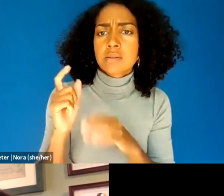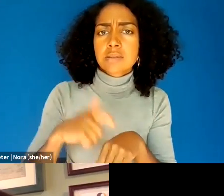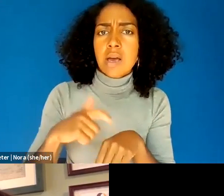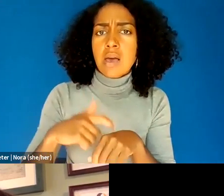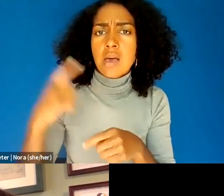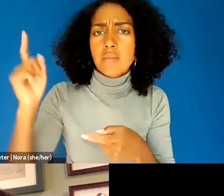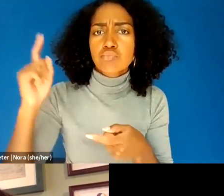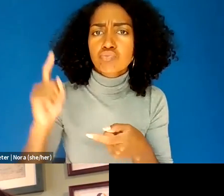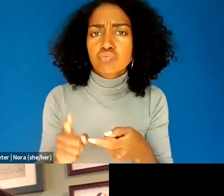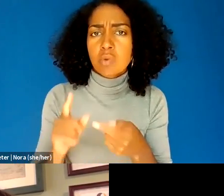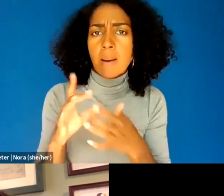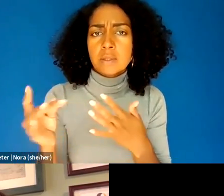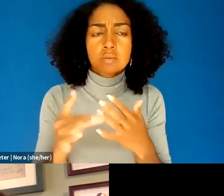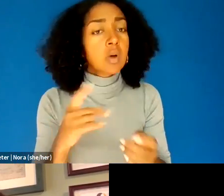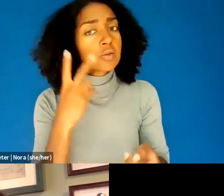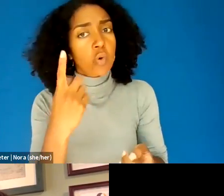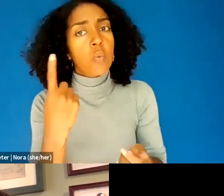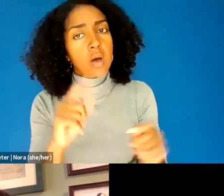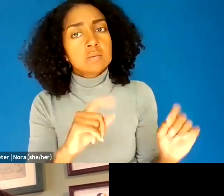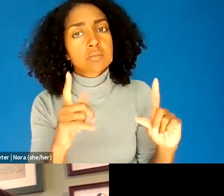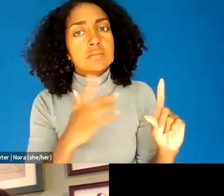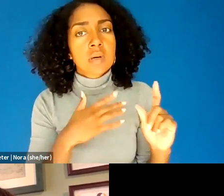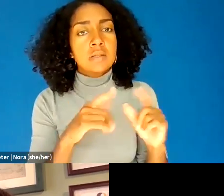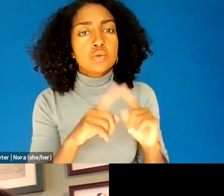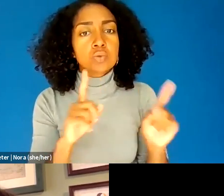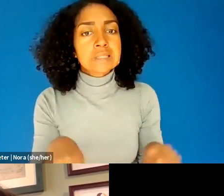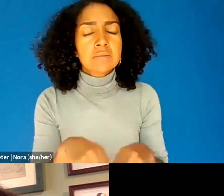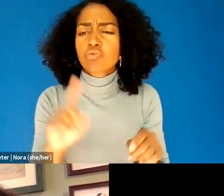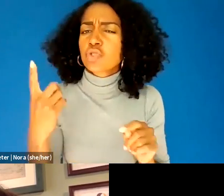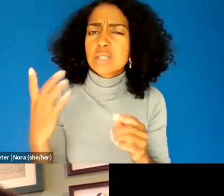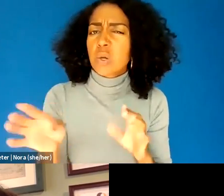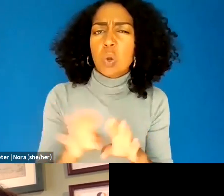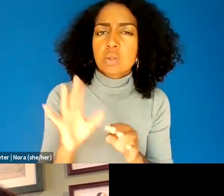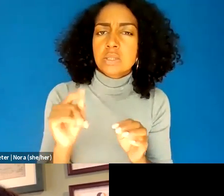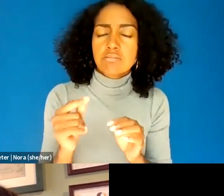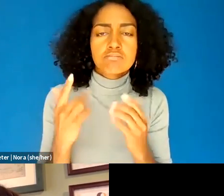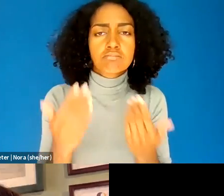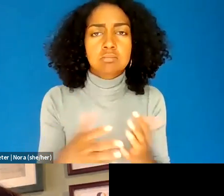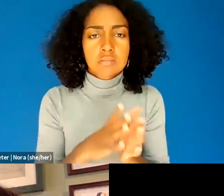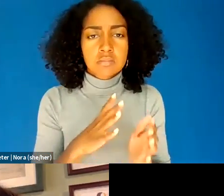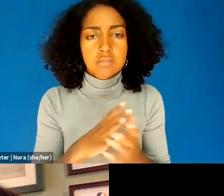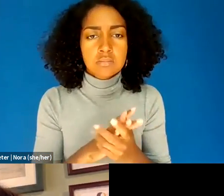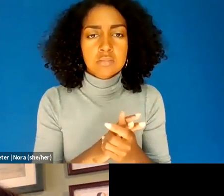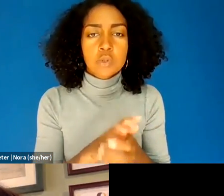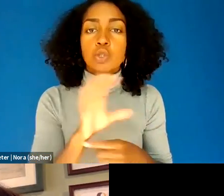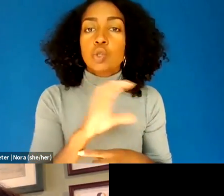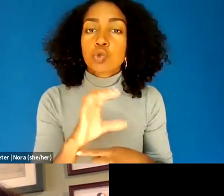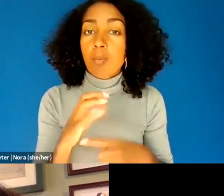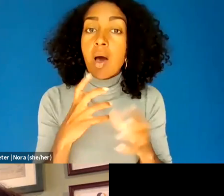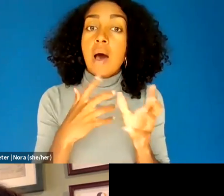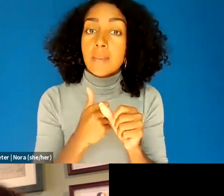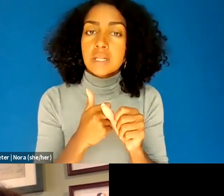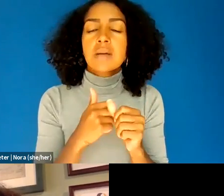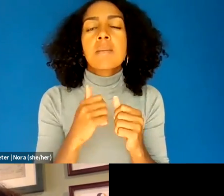okay. I'm gonna close it. Yeah, right? you just close it. Yeah. There's a Zoom update that's made things